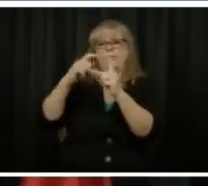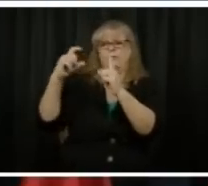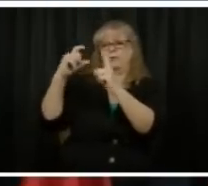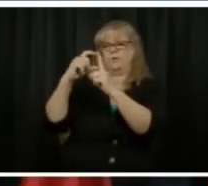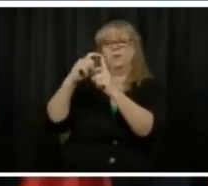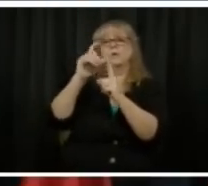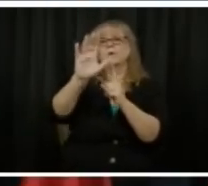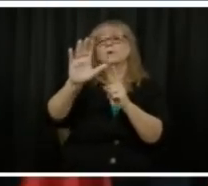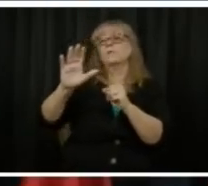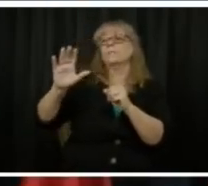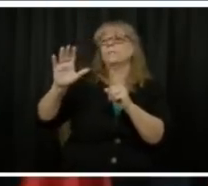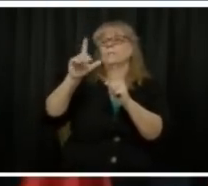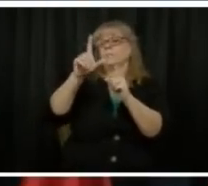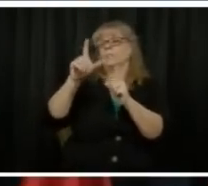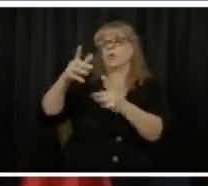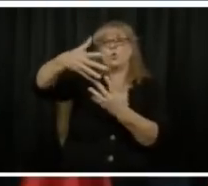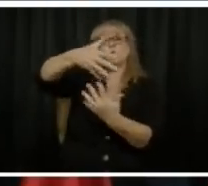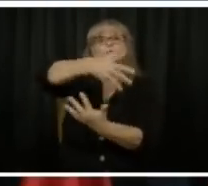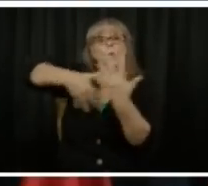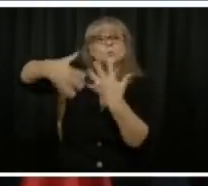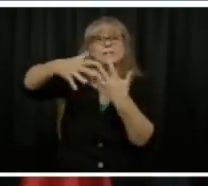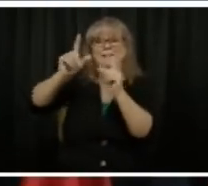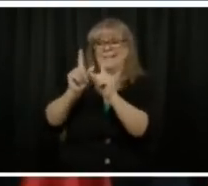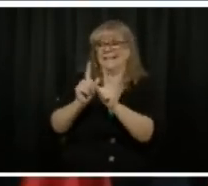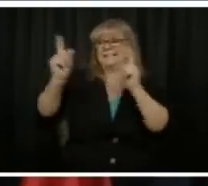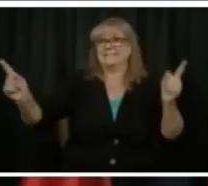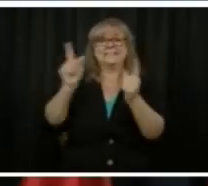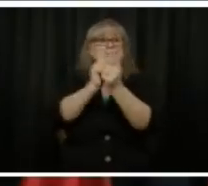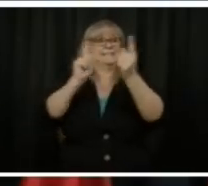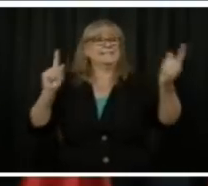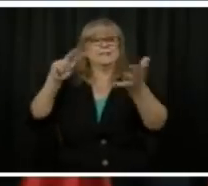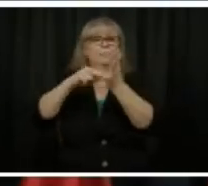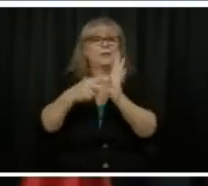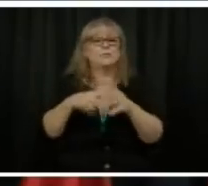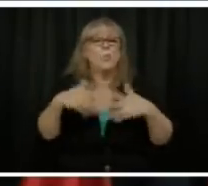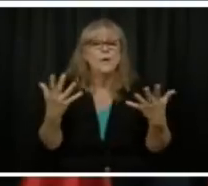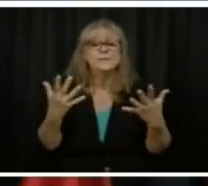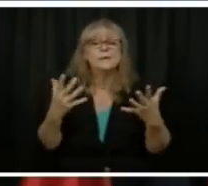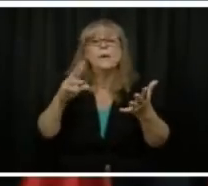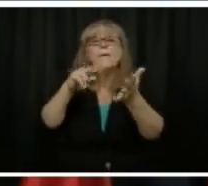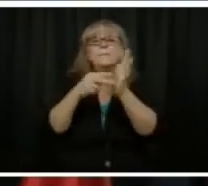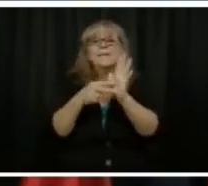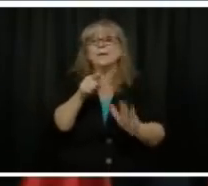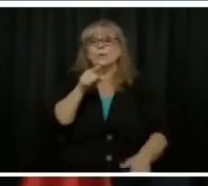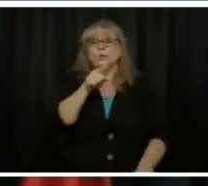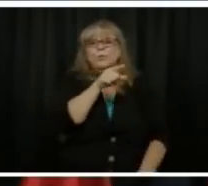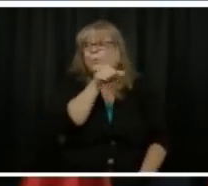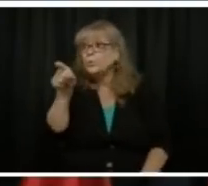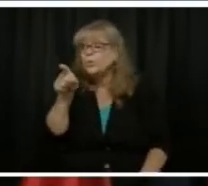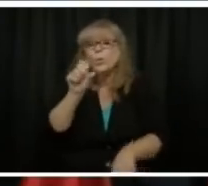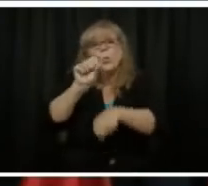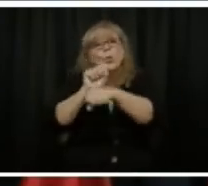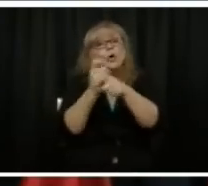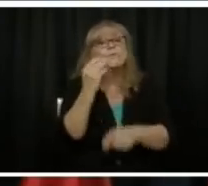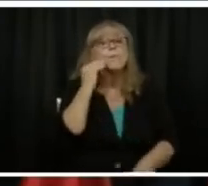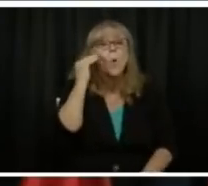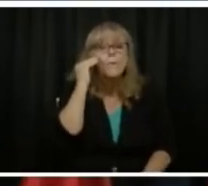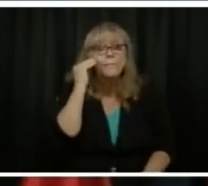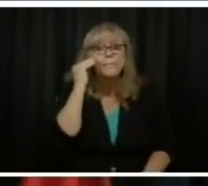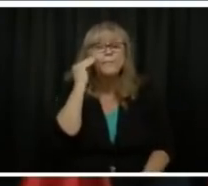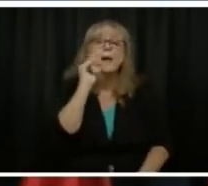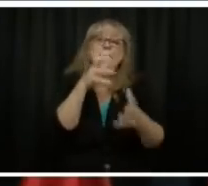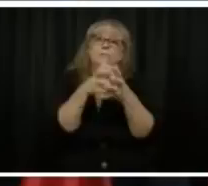that we need to do in our everyday lives. It simply means things like telecommuting if you can. And if you're going out, camping or